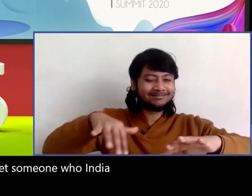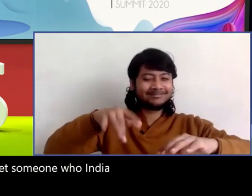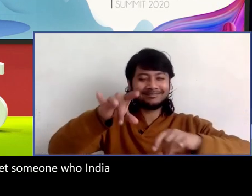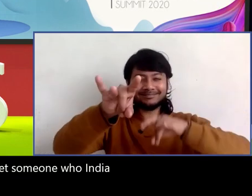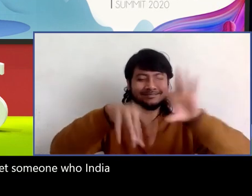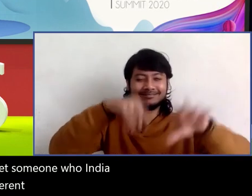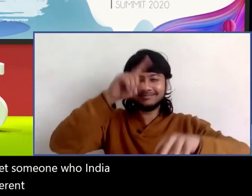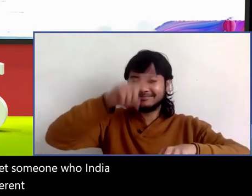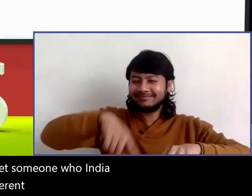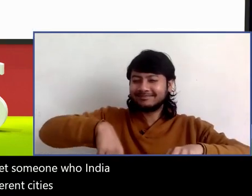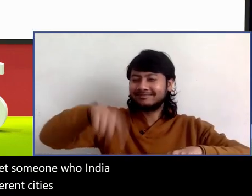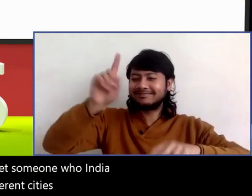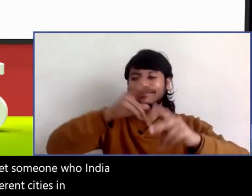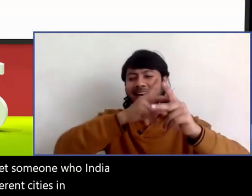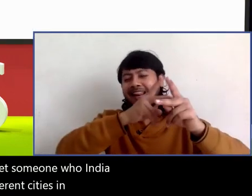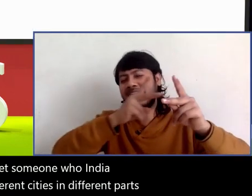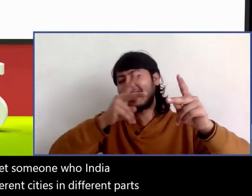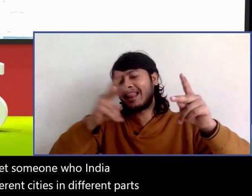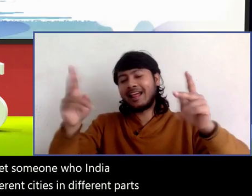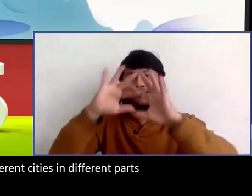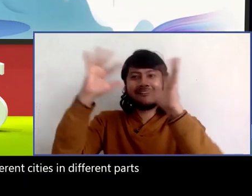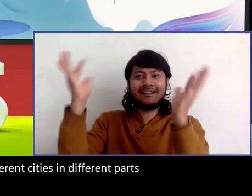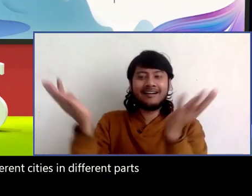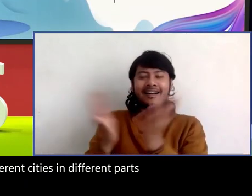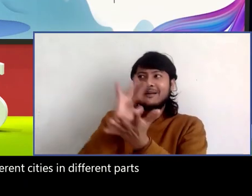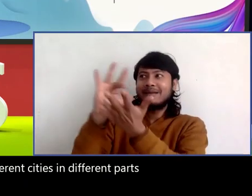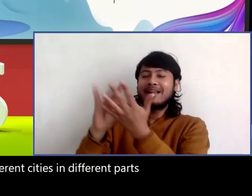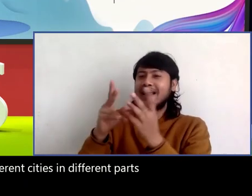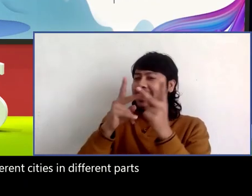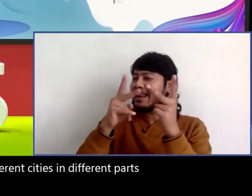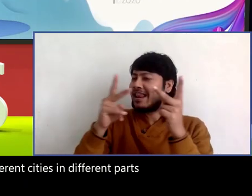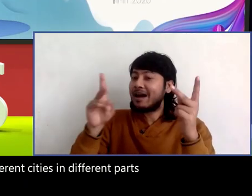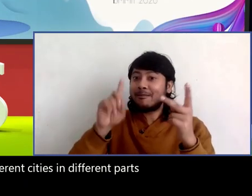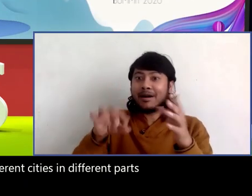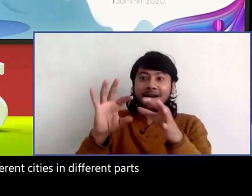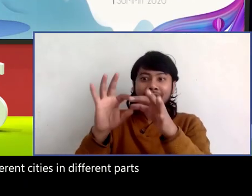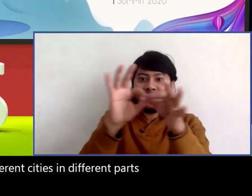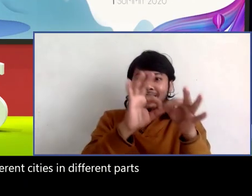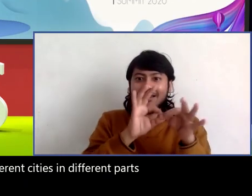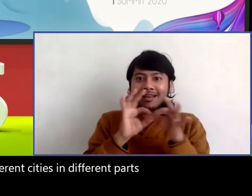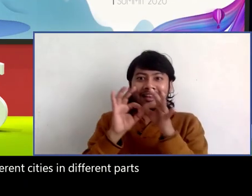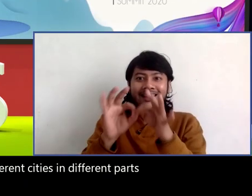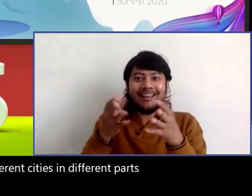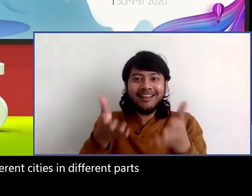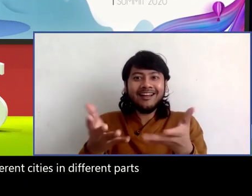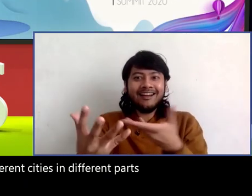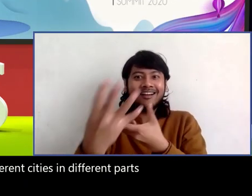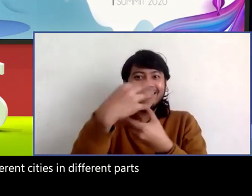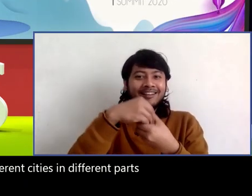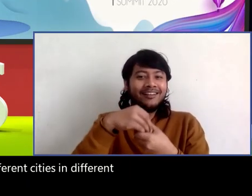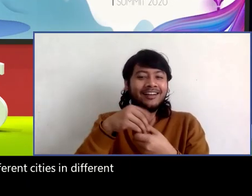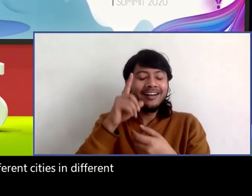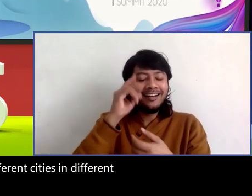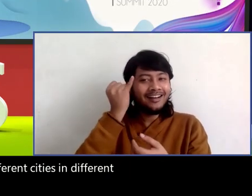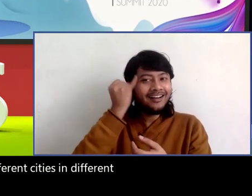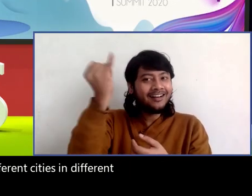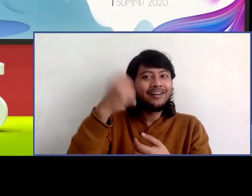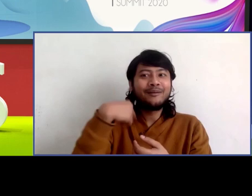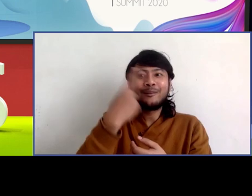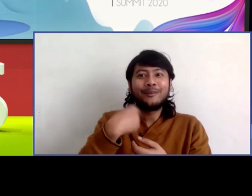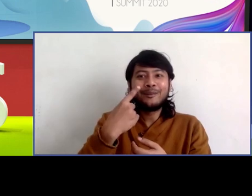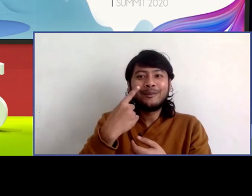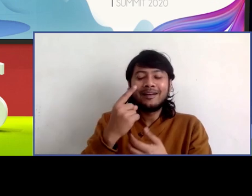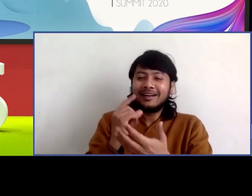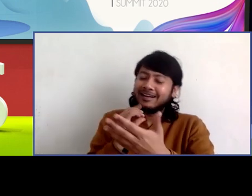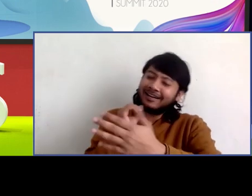different parts of India and the world, but connected through inclusion. Meet the person who started this and